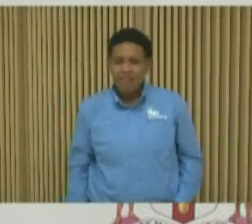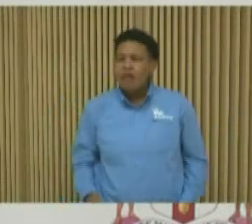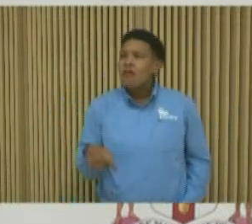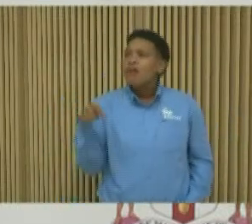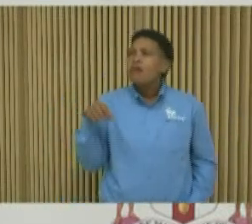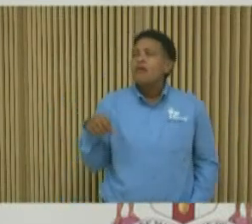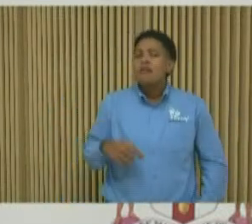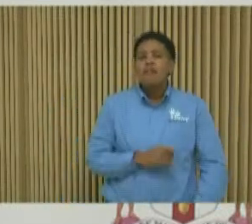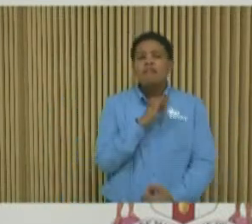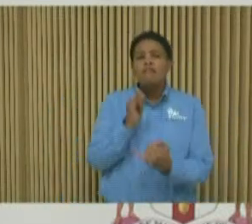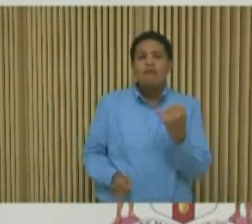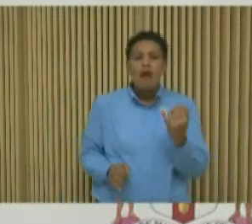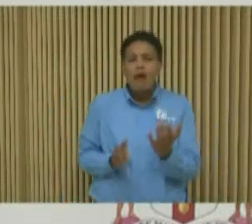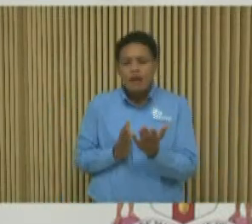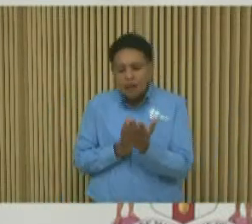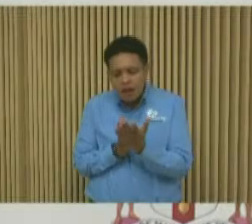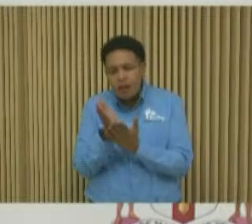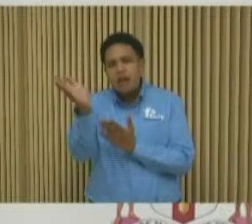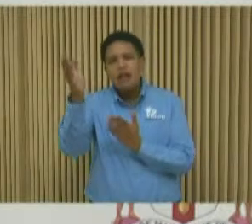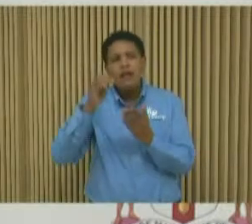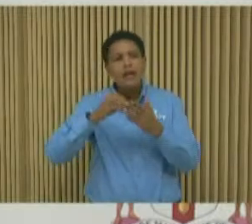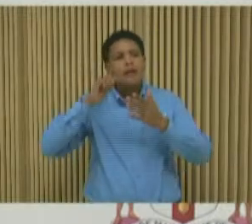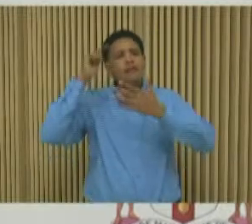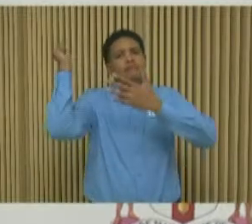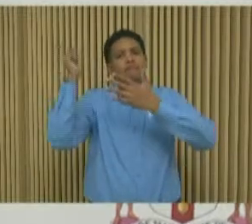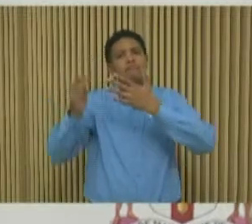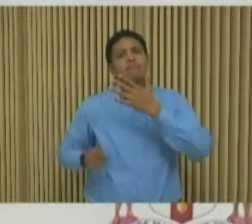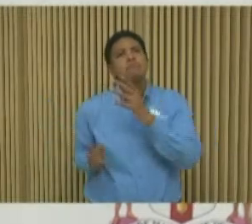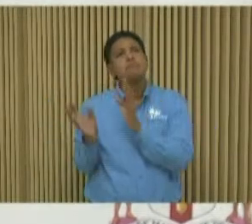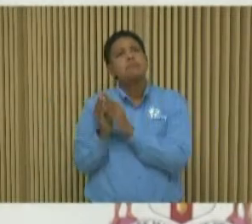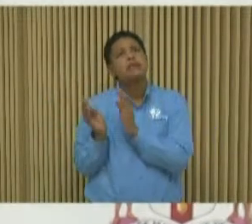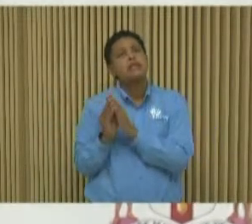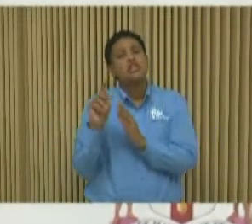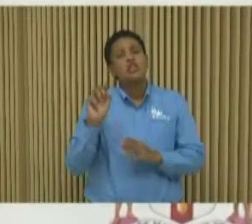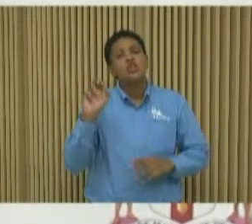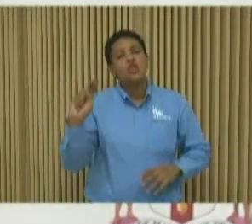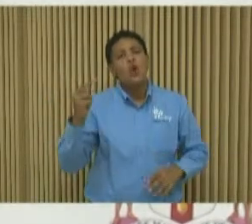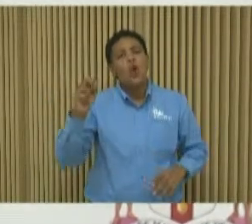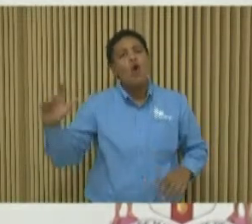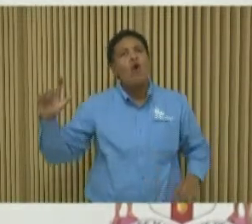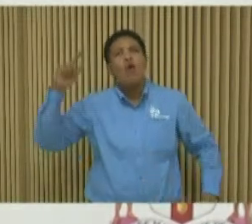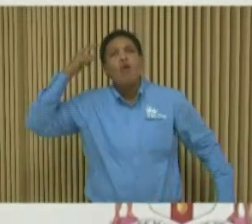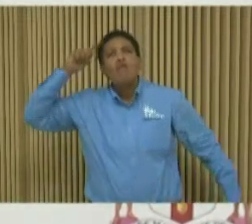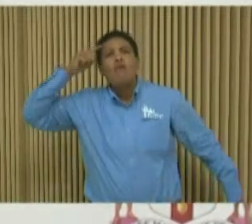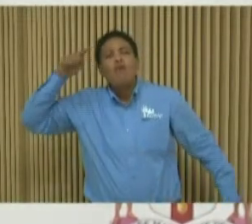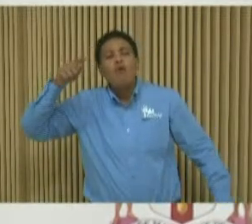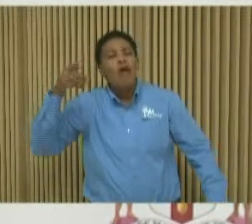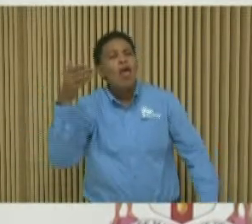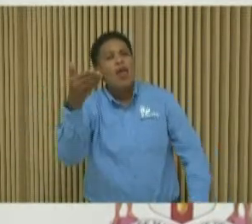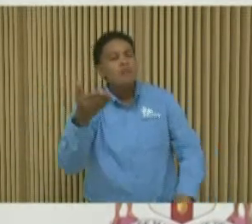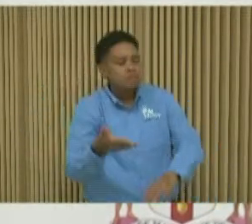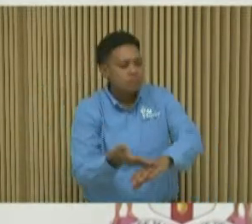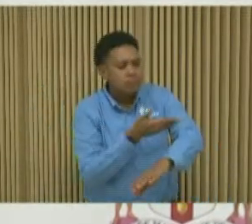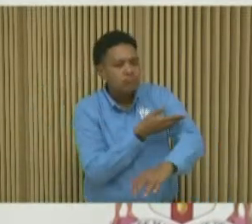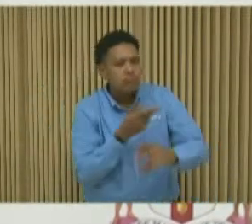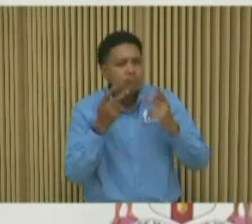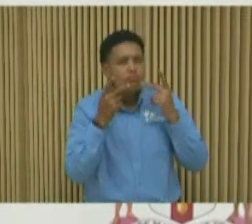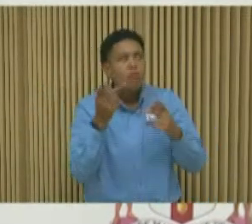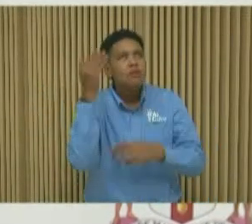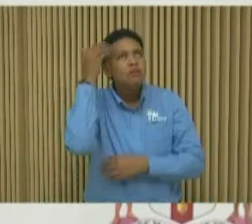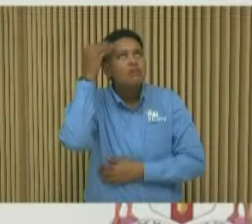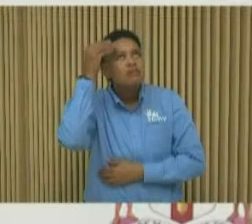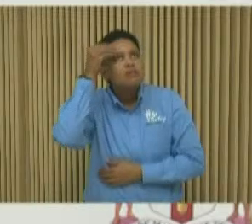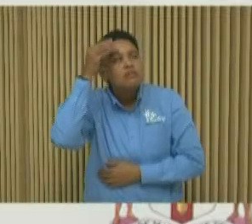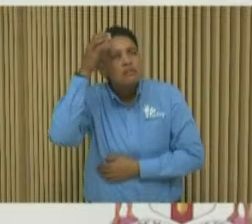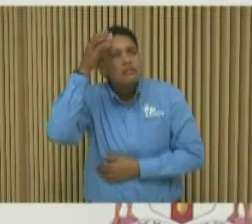This final leg in the series of town hall meetings is aimed at improving the public's knowledge of